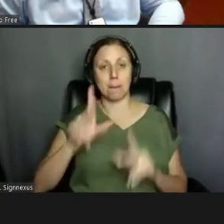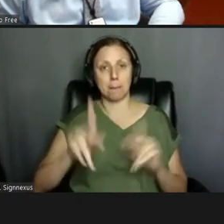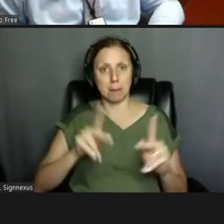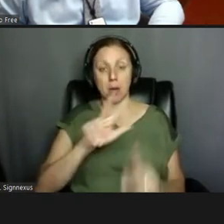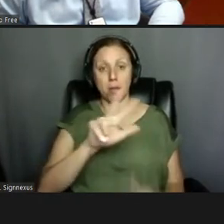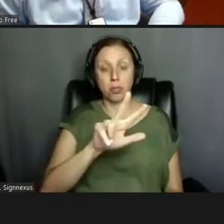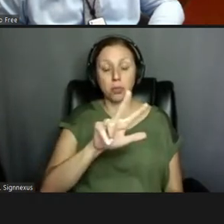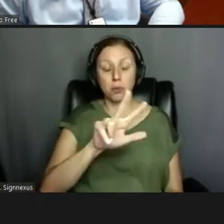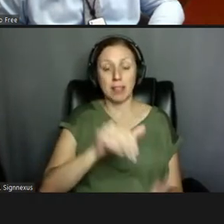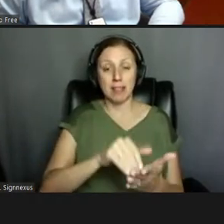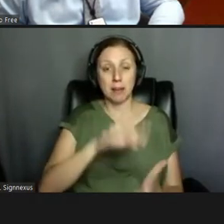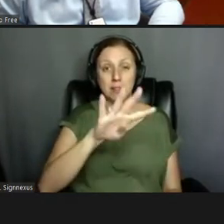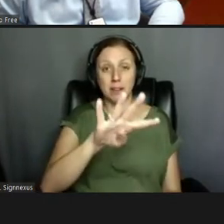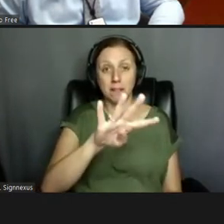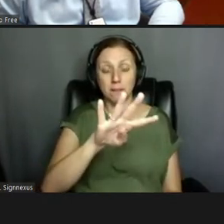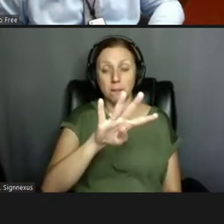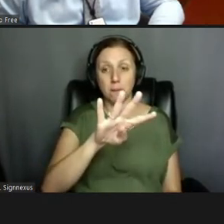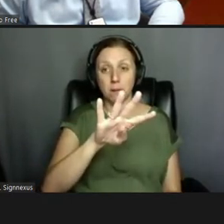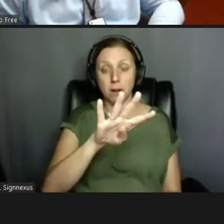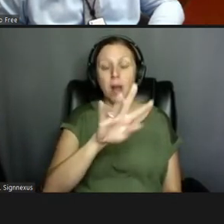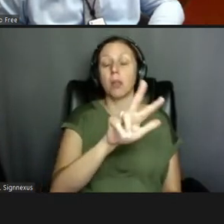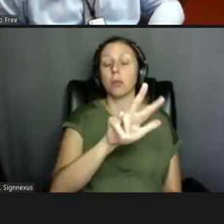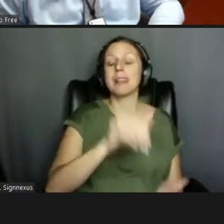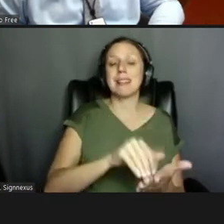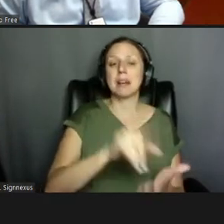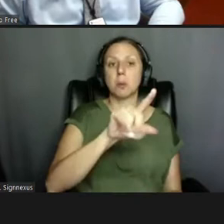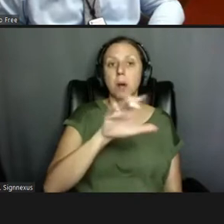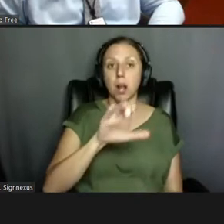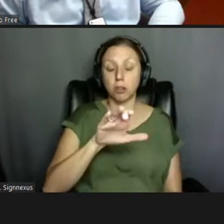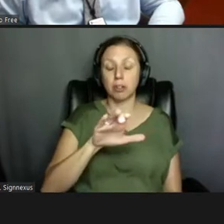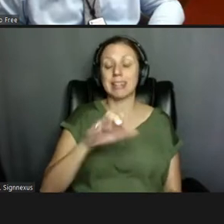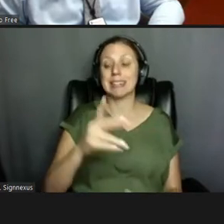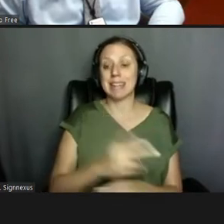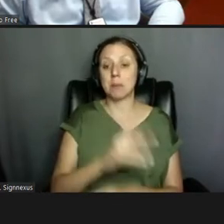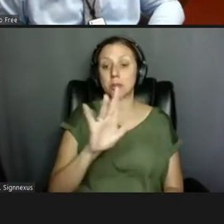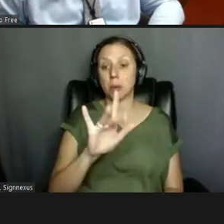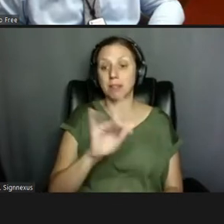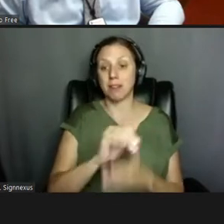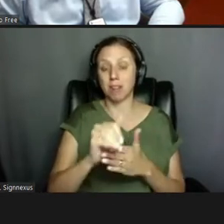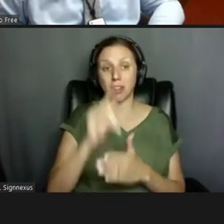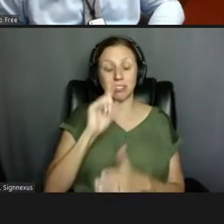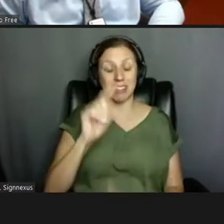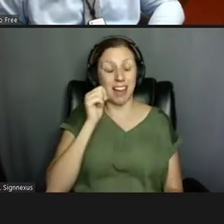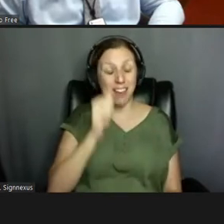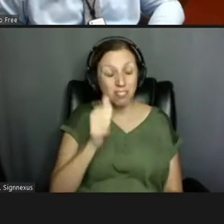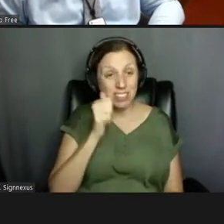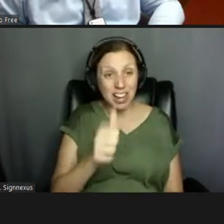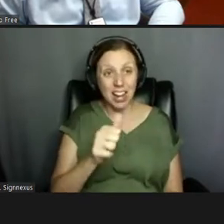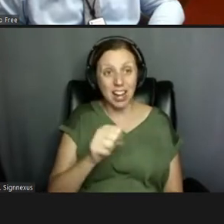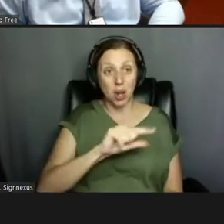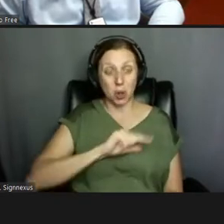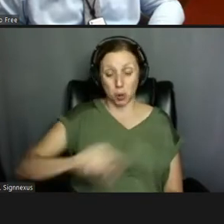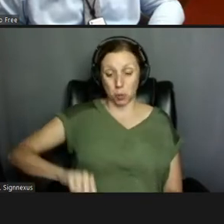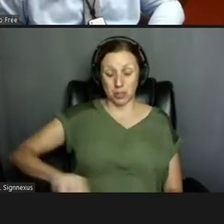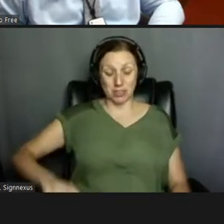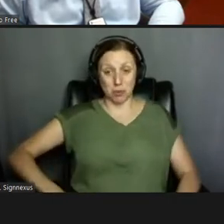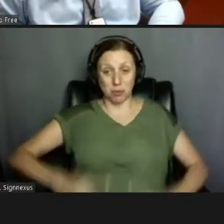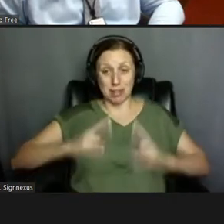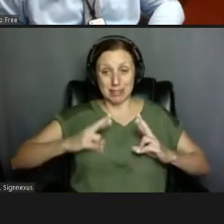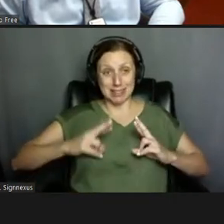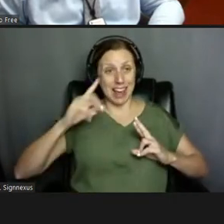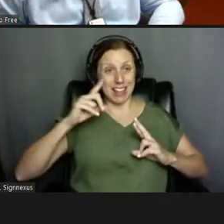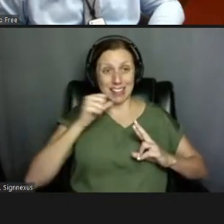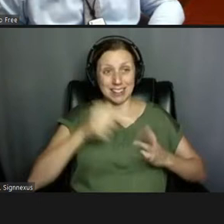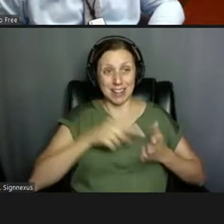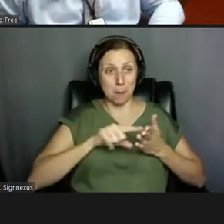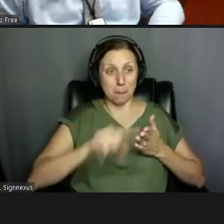forms. That's 3,100 times $25 per day. Queens residents, I do not think, are going to pay